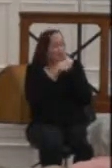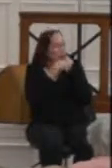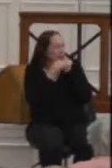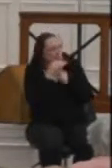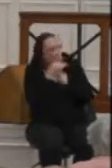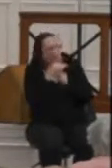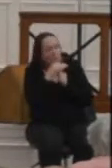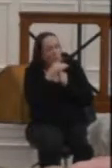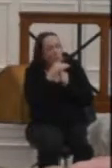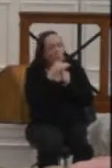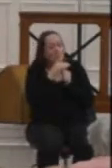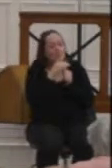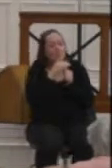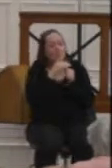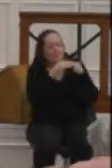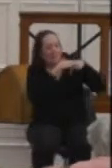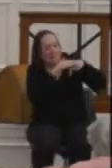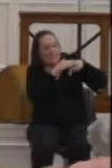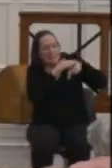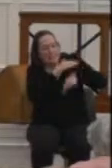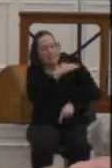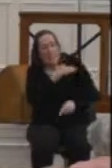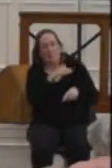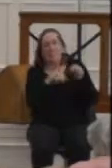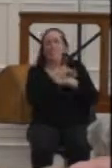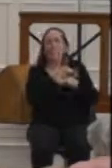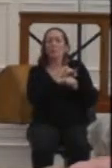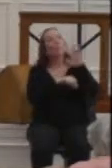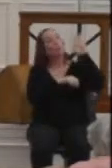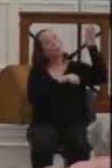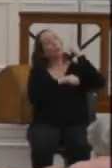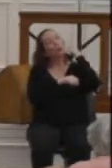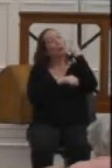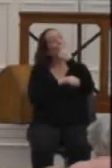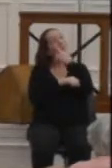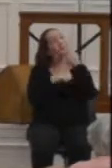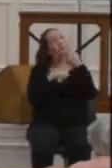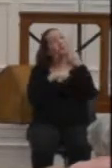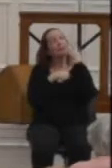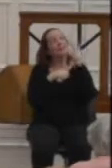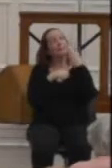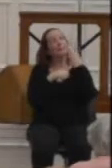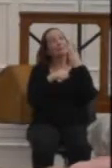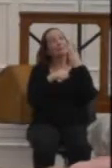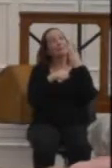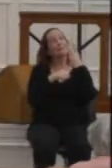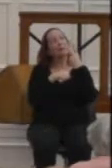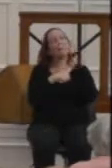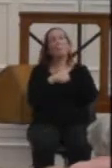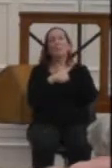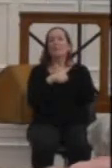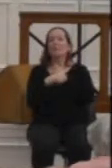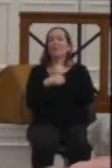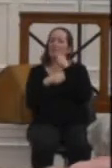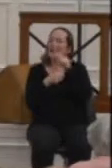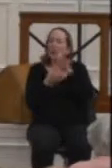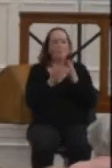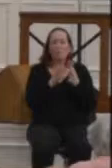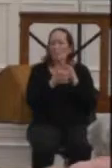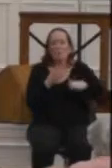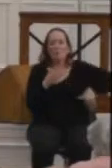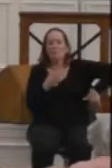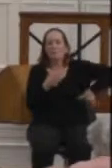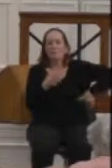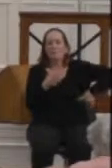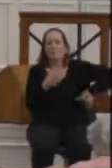wrought in the depths of the earth. Your eyes have seen my unformed substance, and in your book were